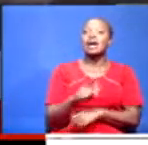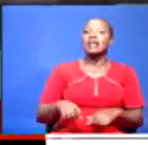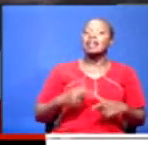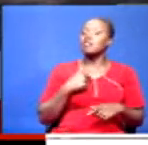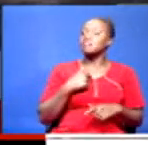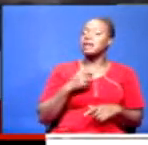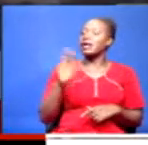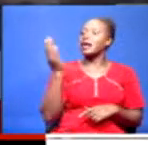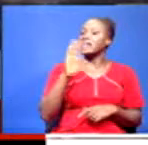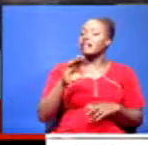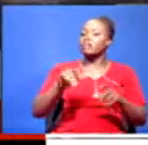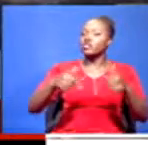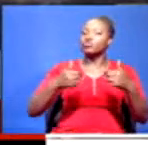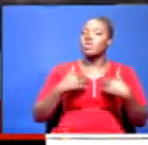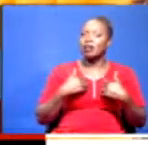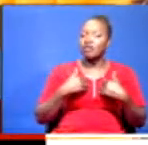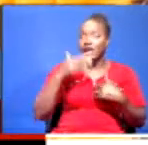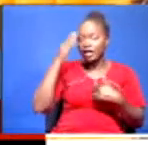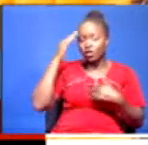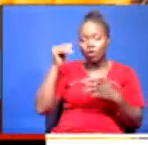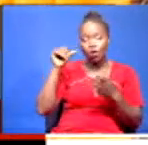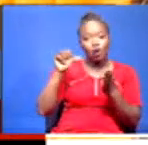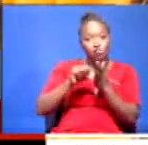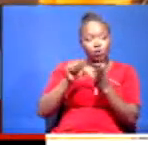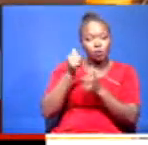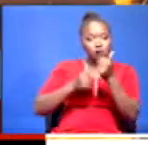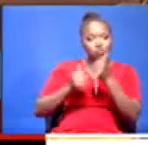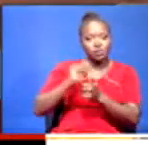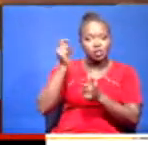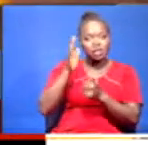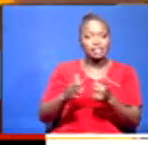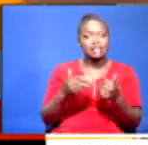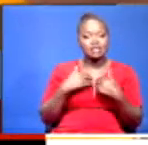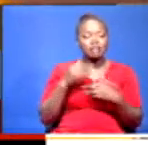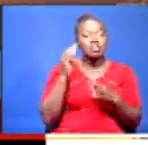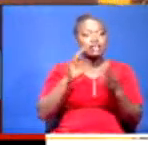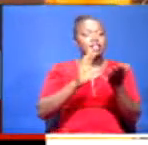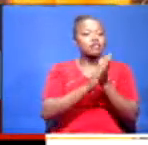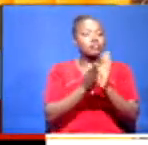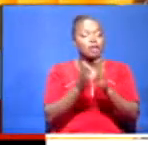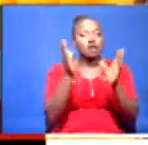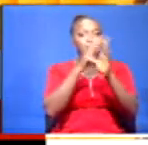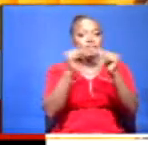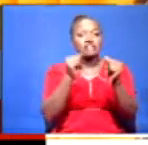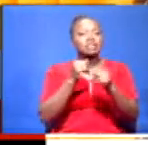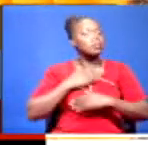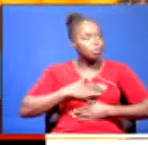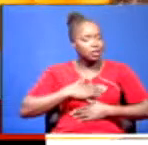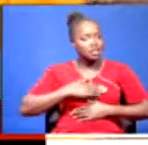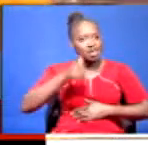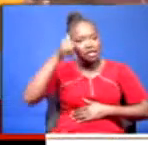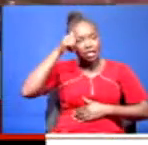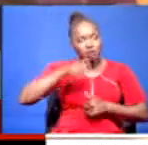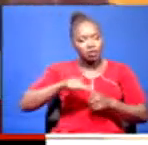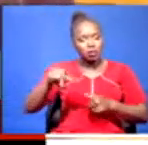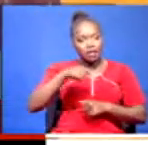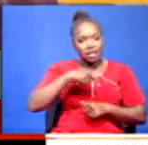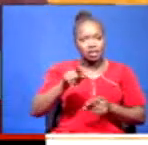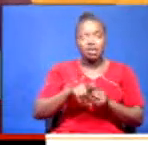tunaelewa inayomfinya mwananchi wa kawaida. Mukipata kiti, tafadhali sana mtukumbuke kama wamama.